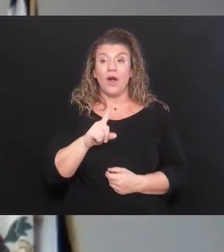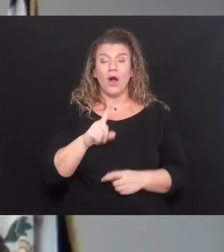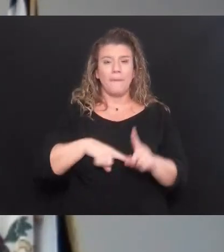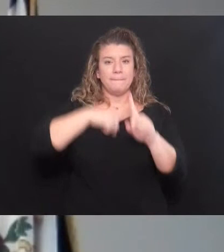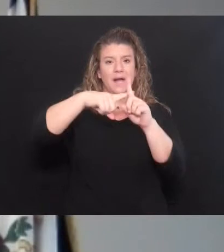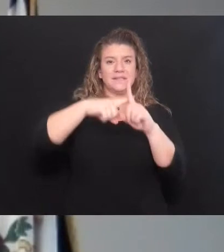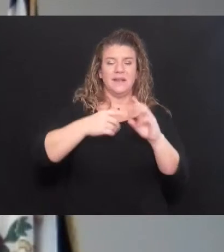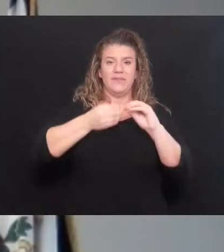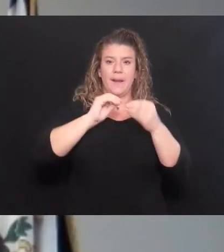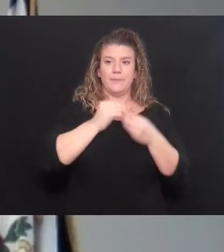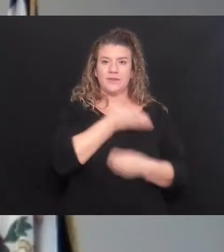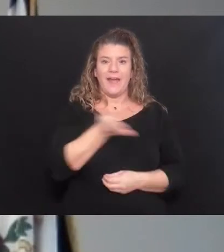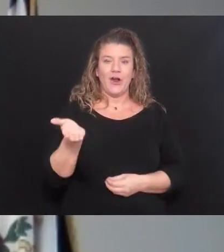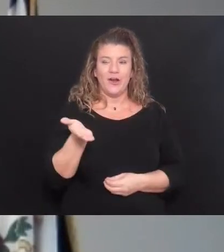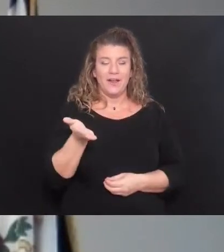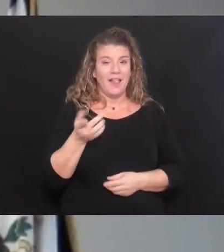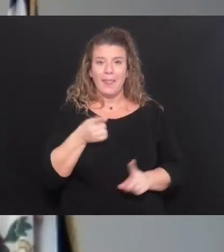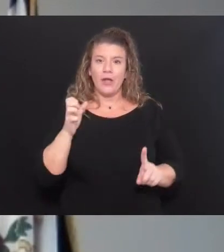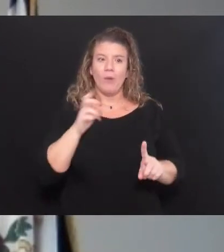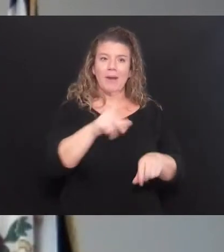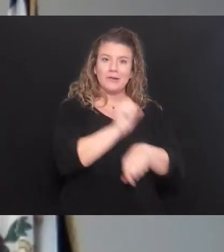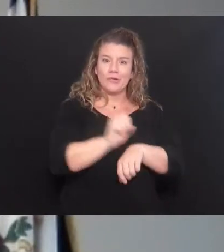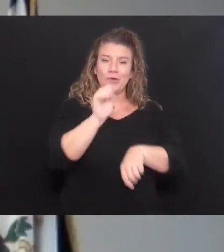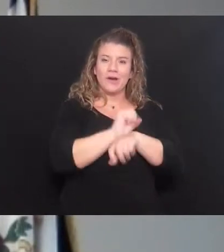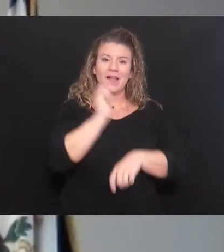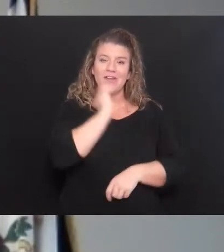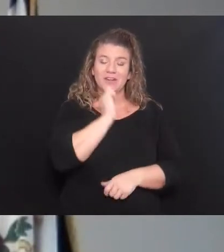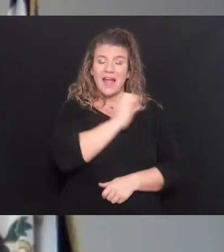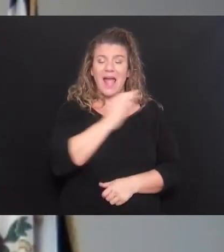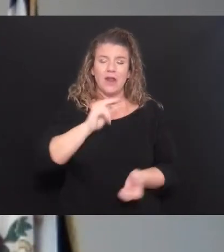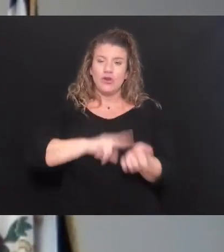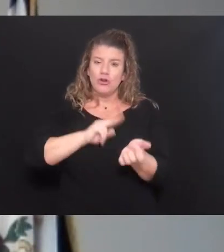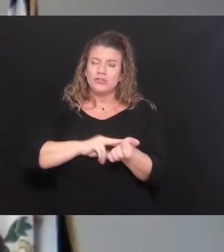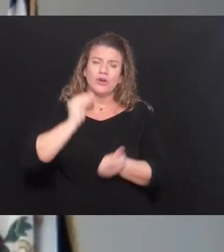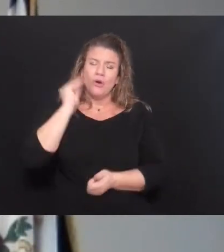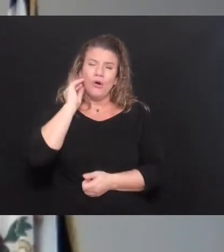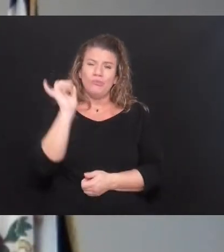the hospital, they go right back into that hospital, and nursing homes as well. Nursing